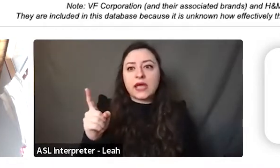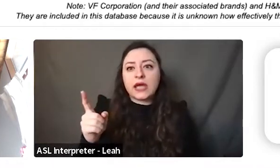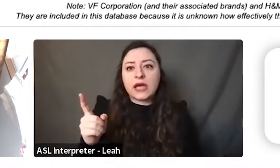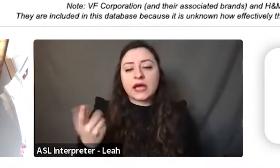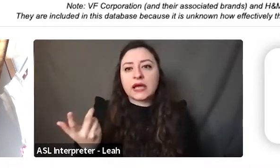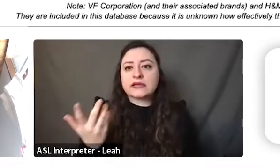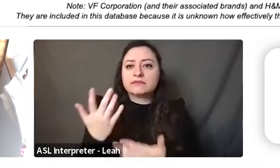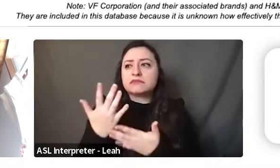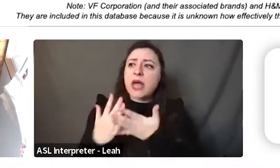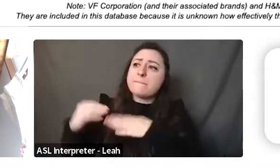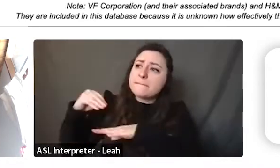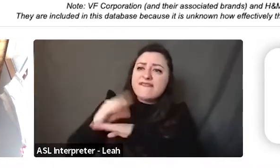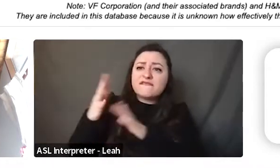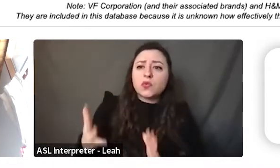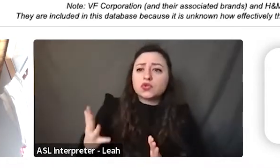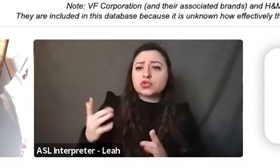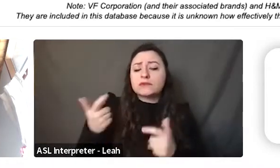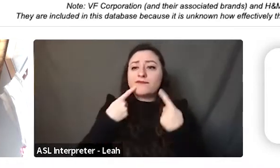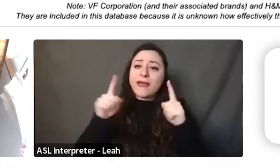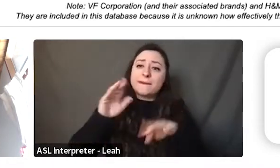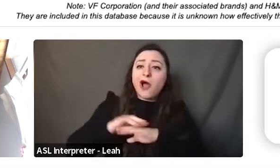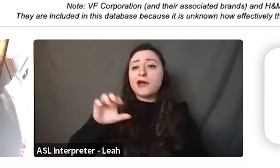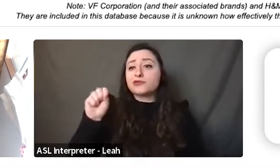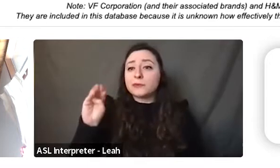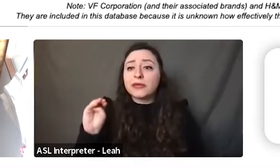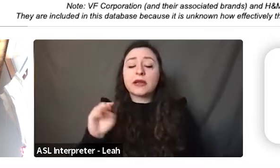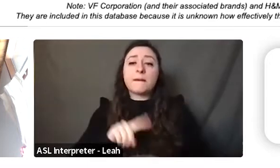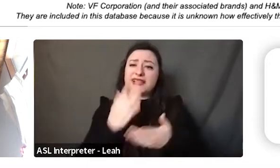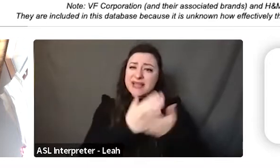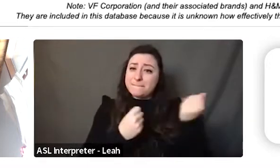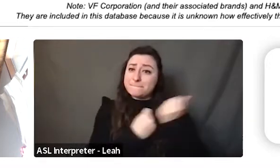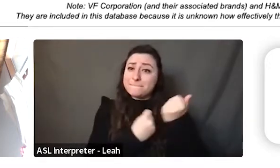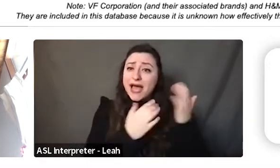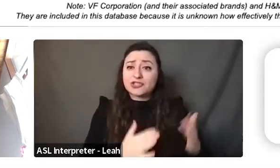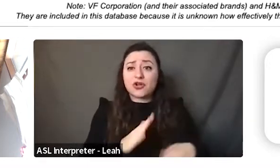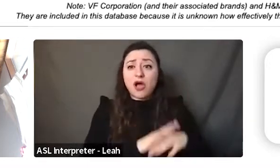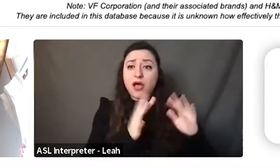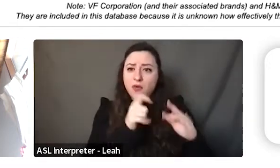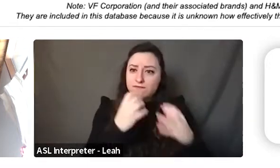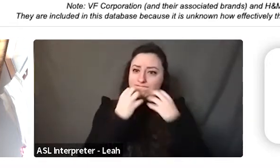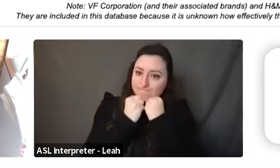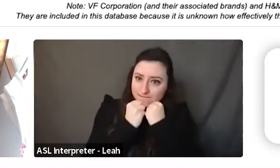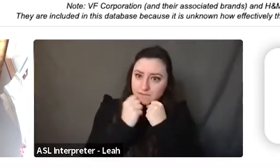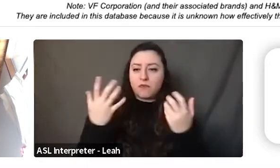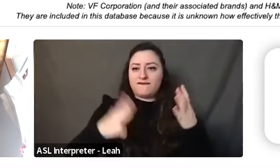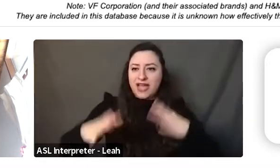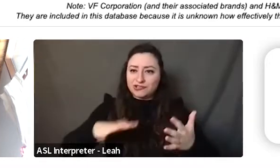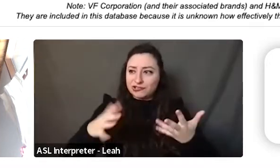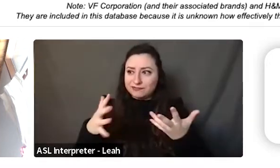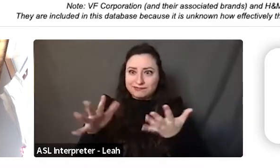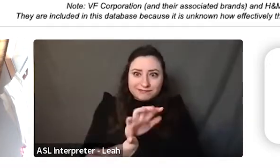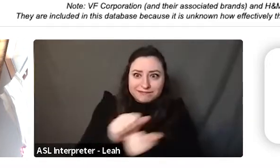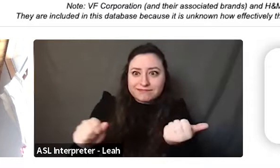some influencer folks, but mostly just sort of their ambassador network of people online who care about what fashion is doing.